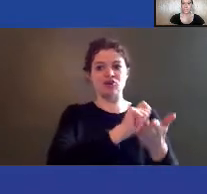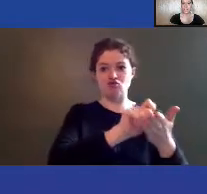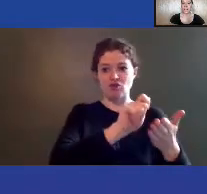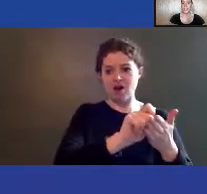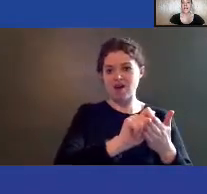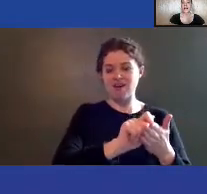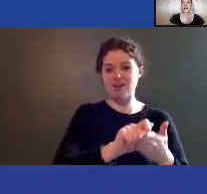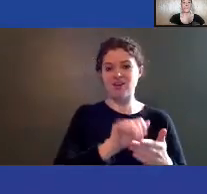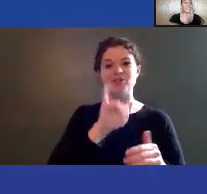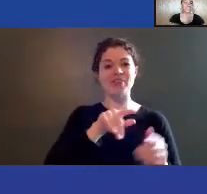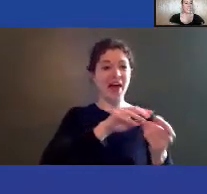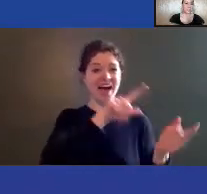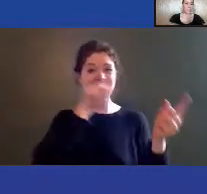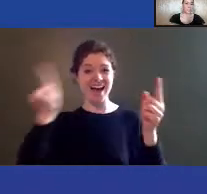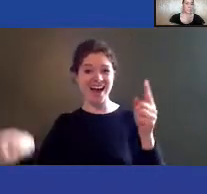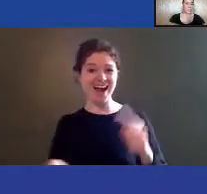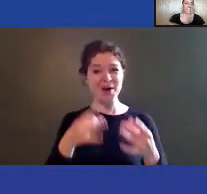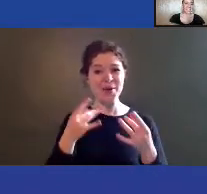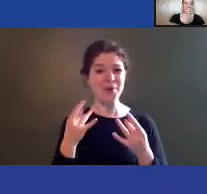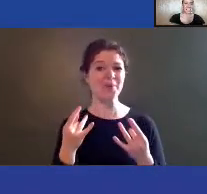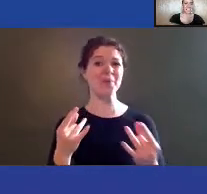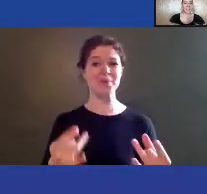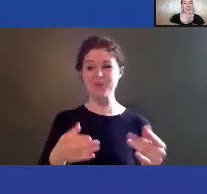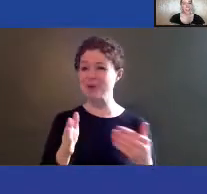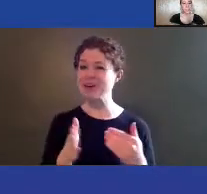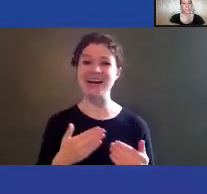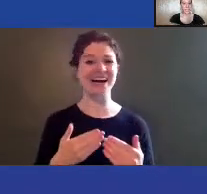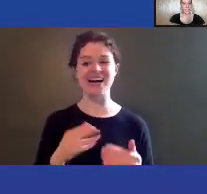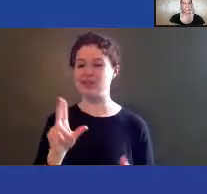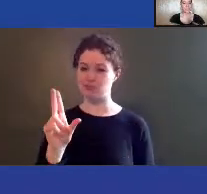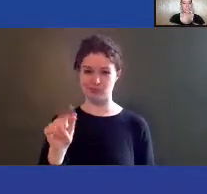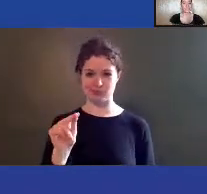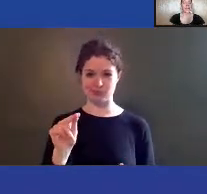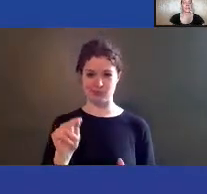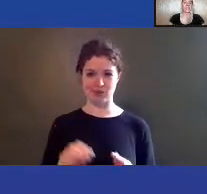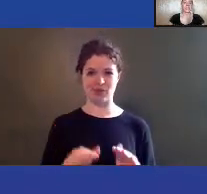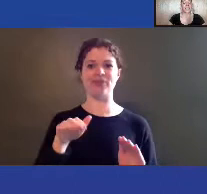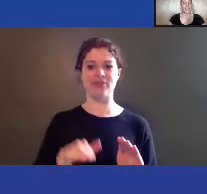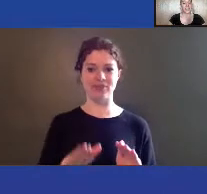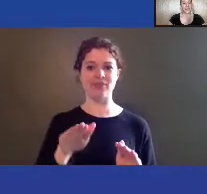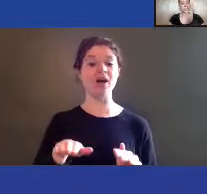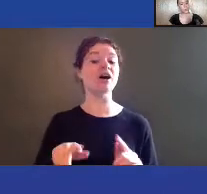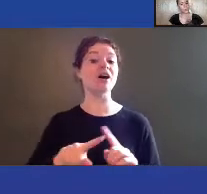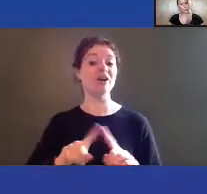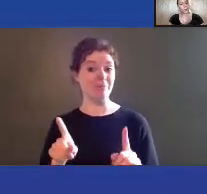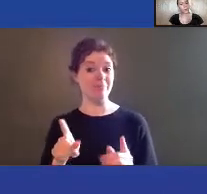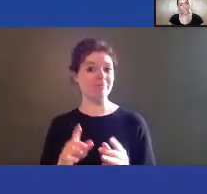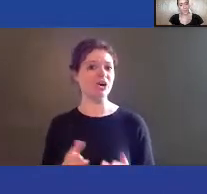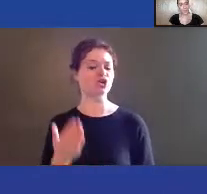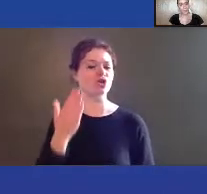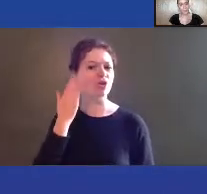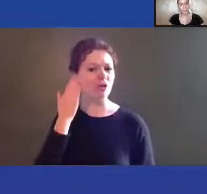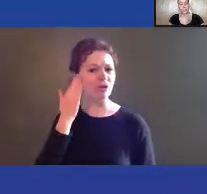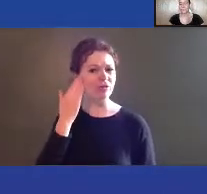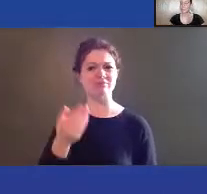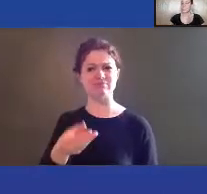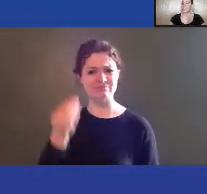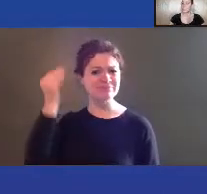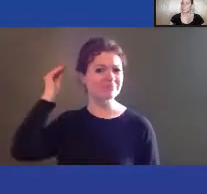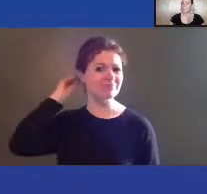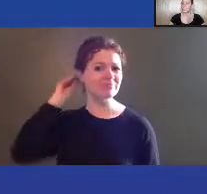smooth, but this gives you a general idea of how to plan your budget advocacy timeline sort of throughout the year.